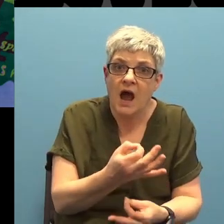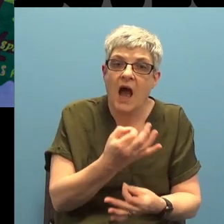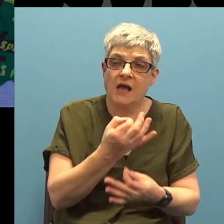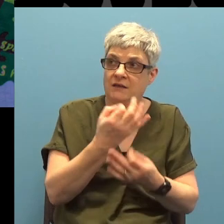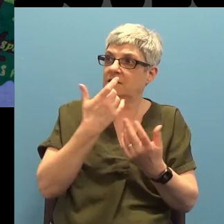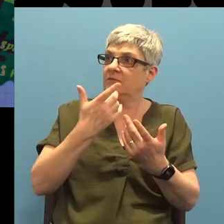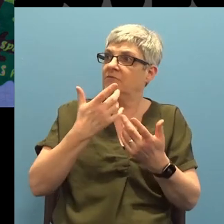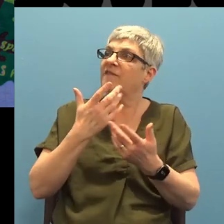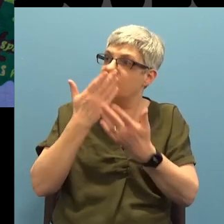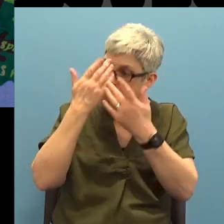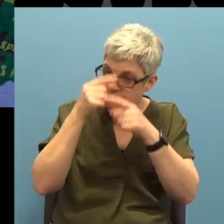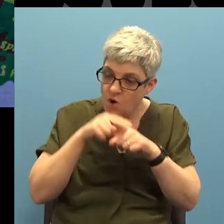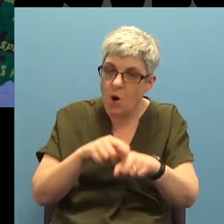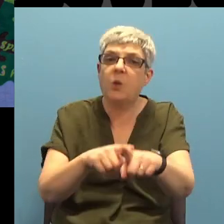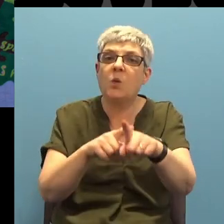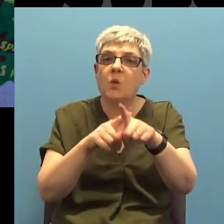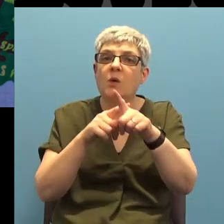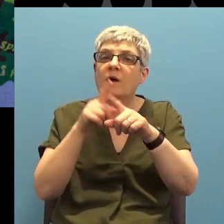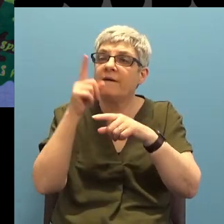and as our Saviour.